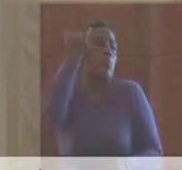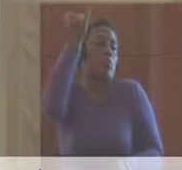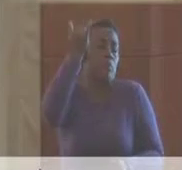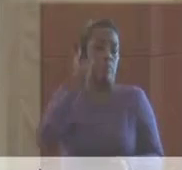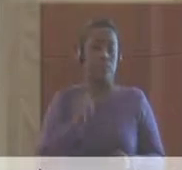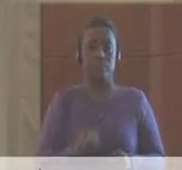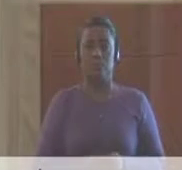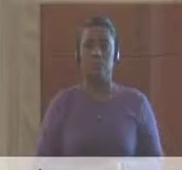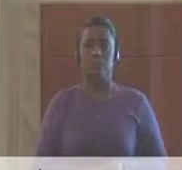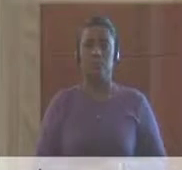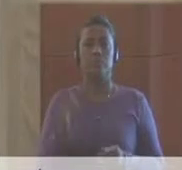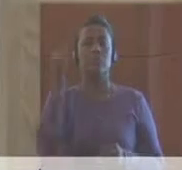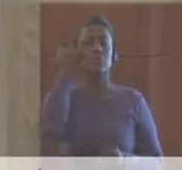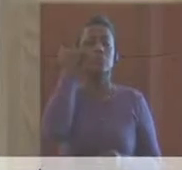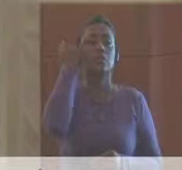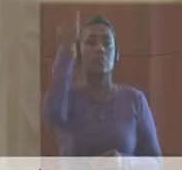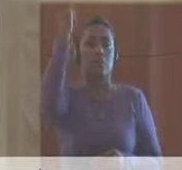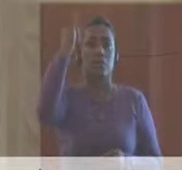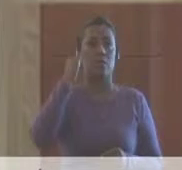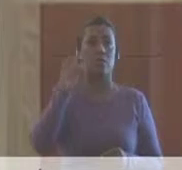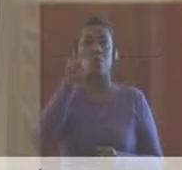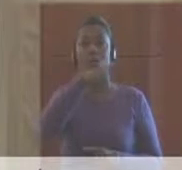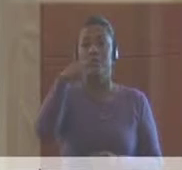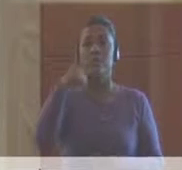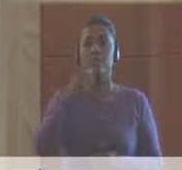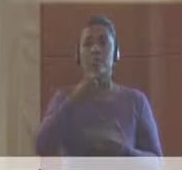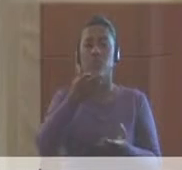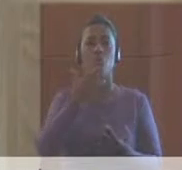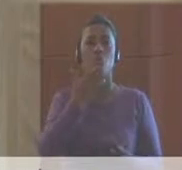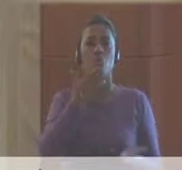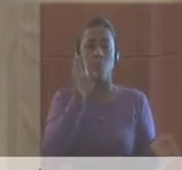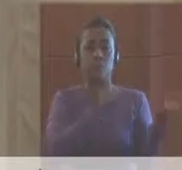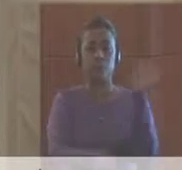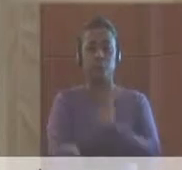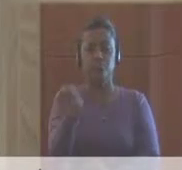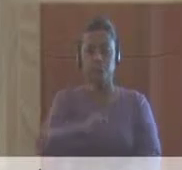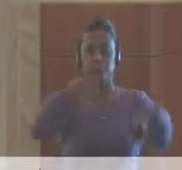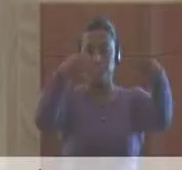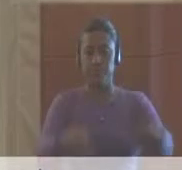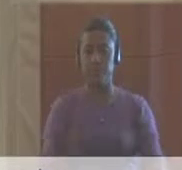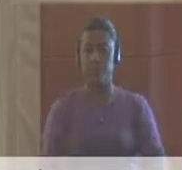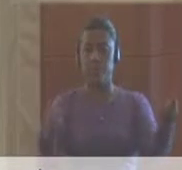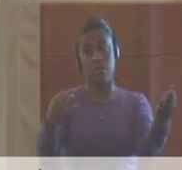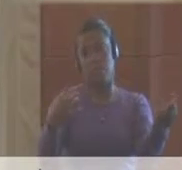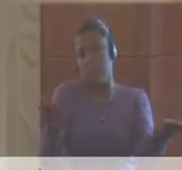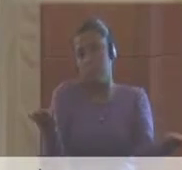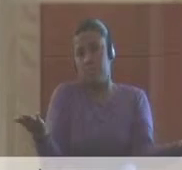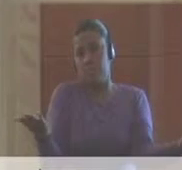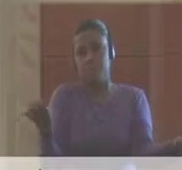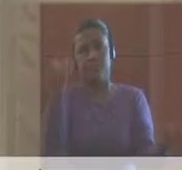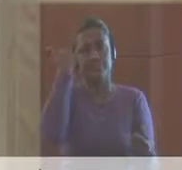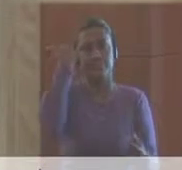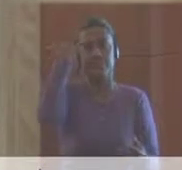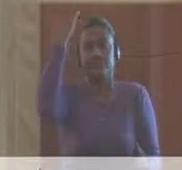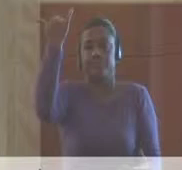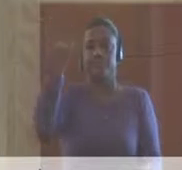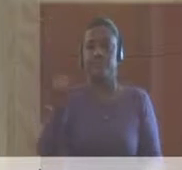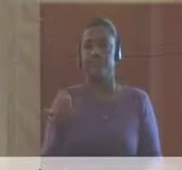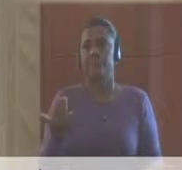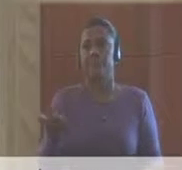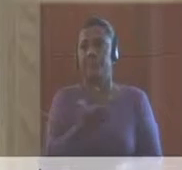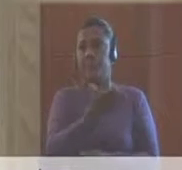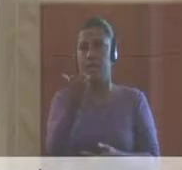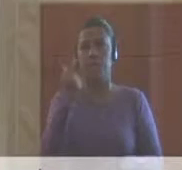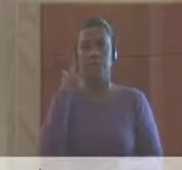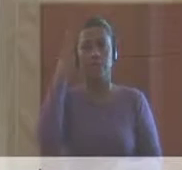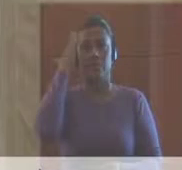you a brief idea, which is the idea, well, when we talk about assessing the efficacy of something, for example, this idea that we've